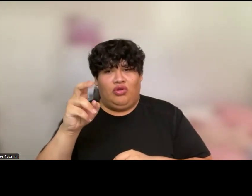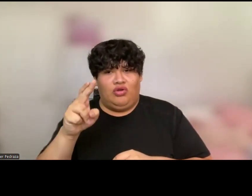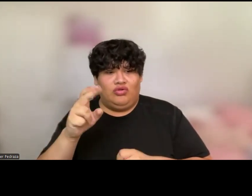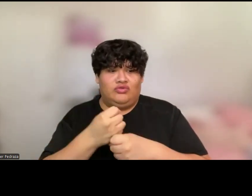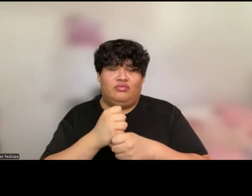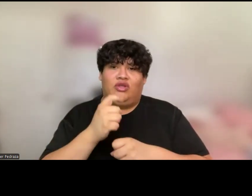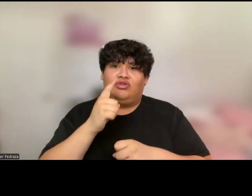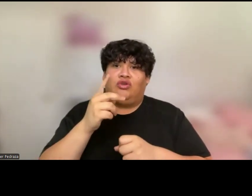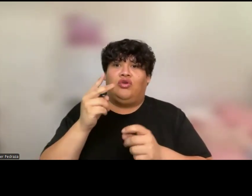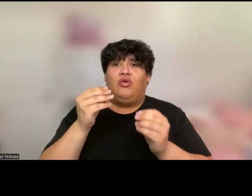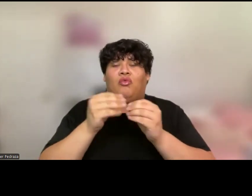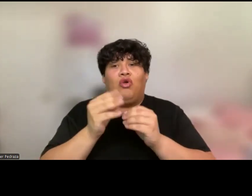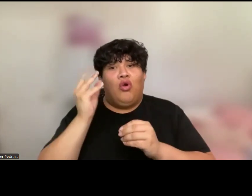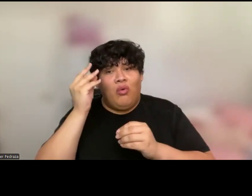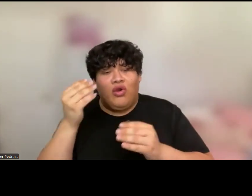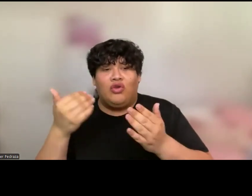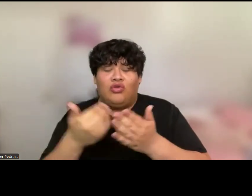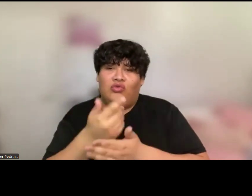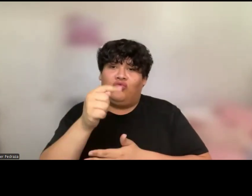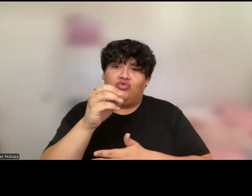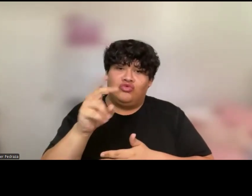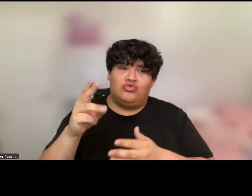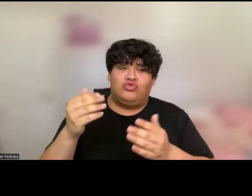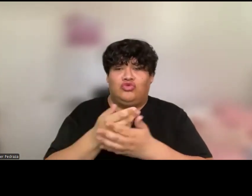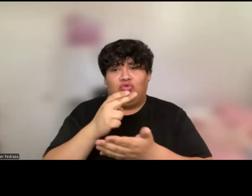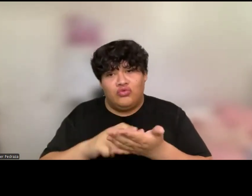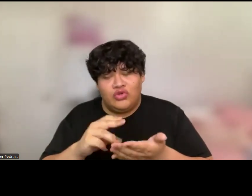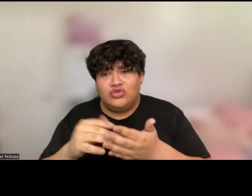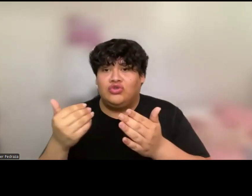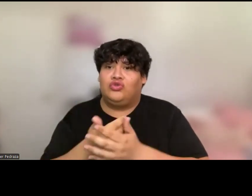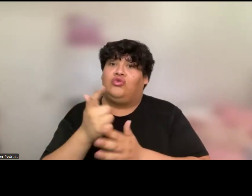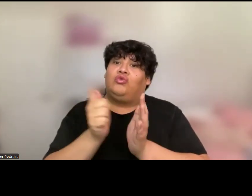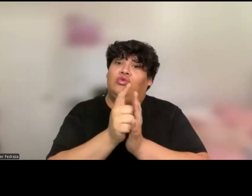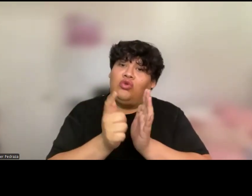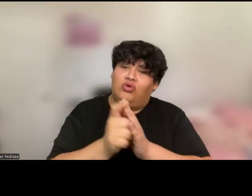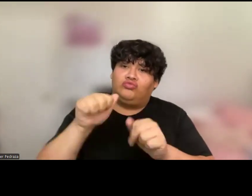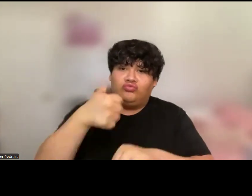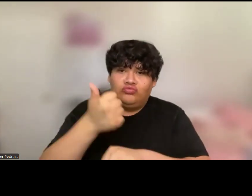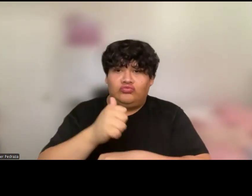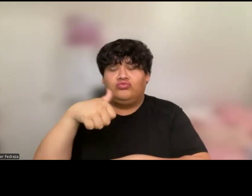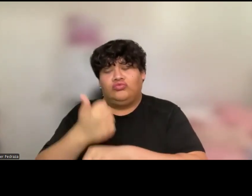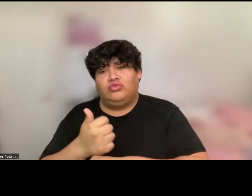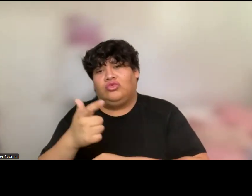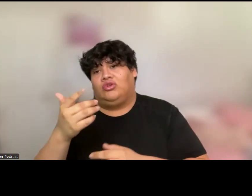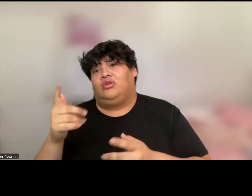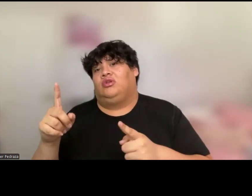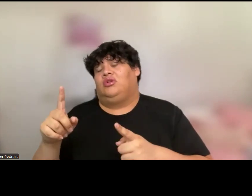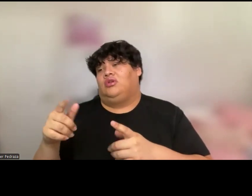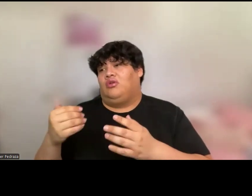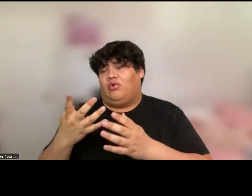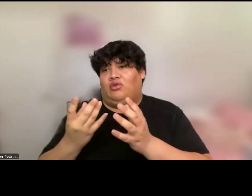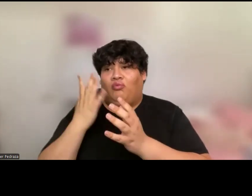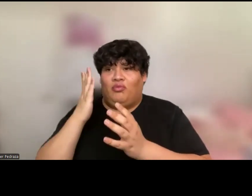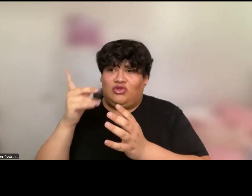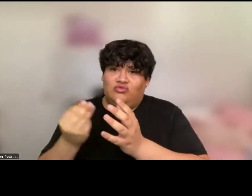fully aware of new tools, new resources, new laws to meet the needs of this growing complex population